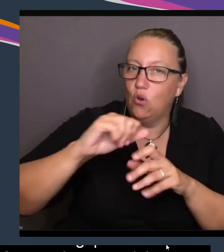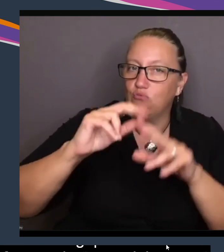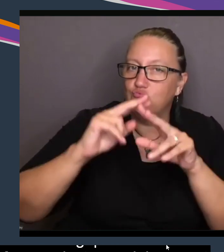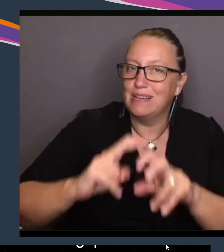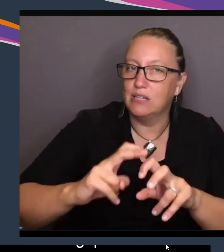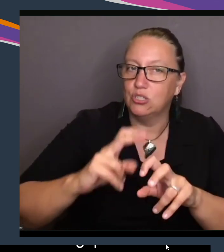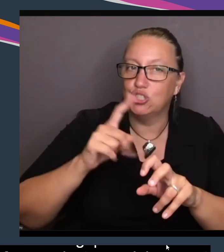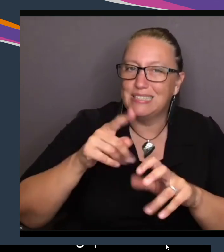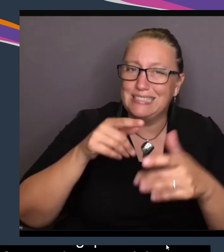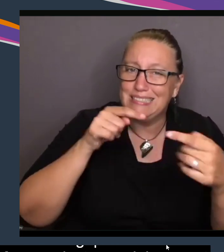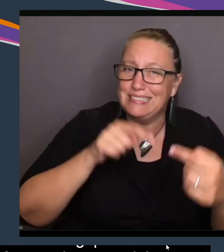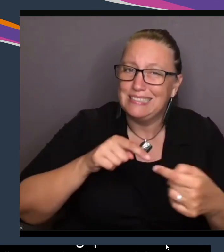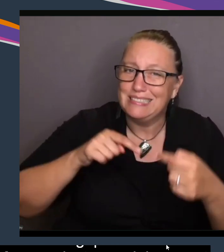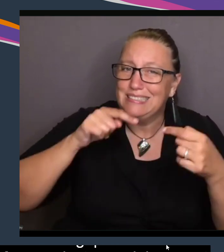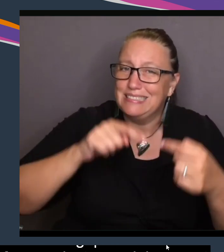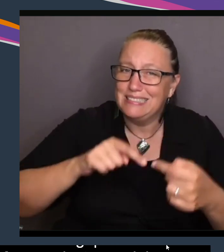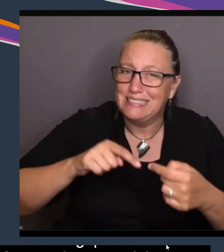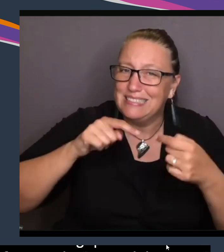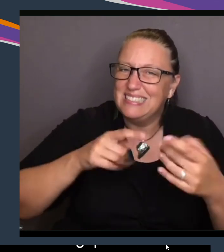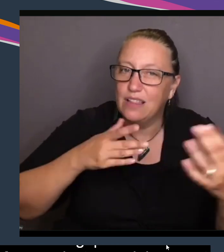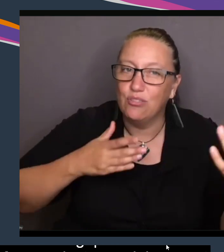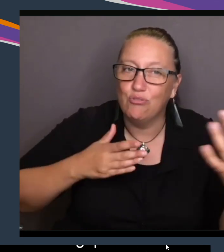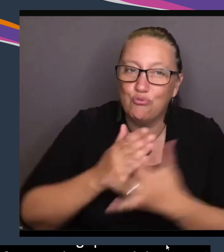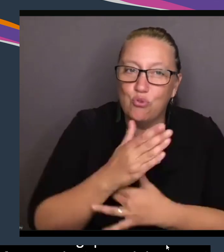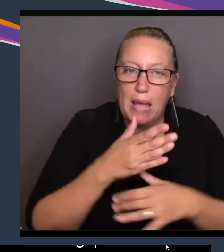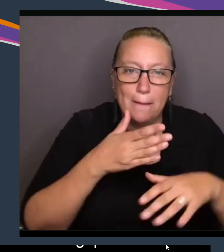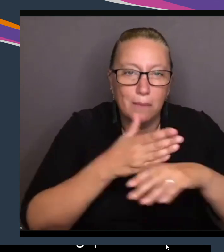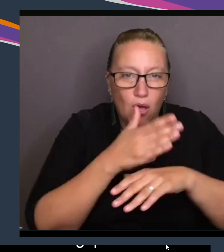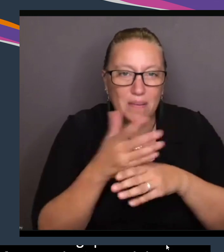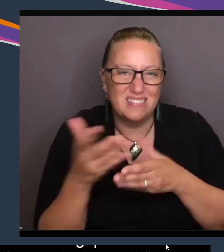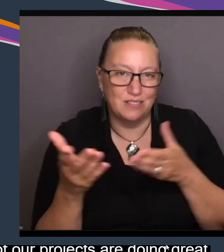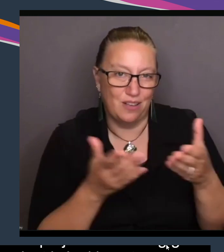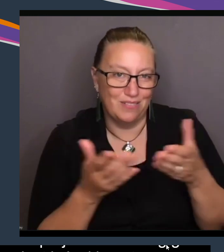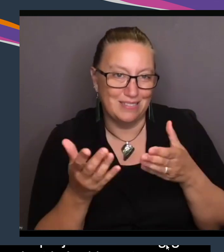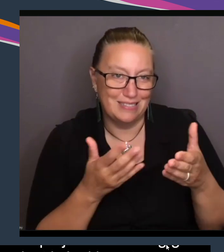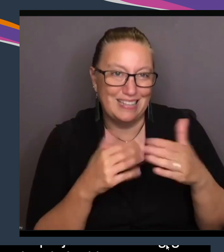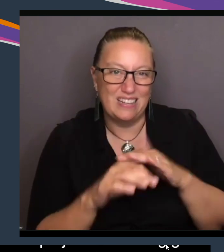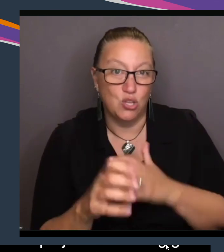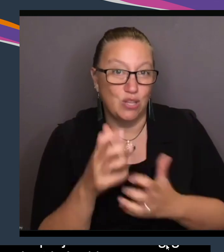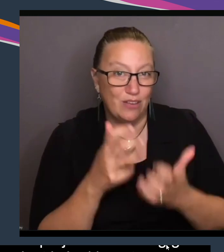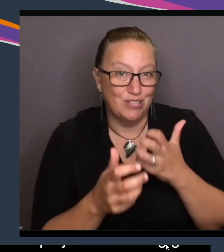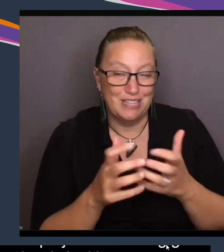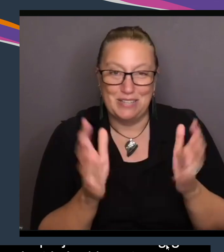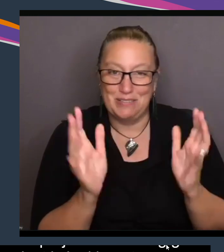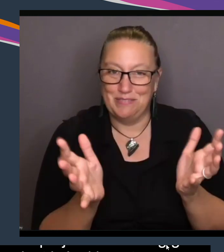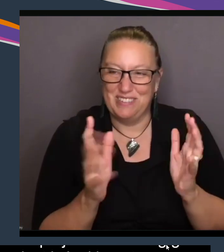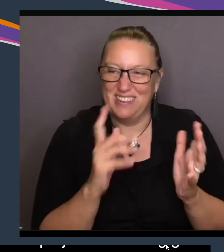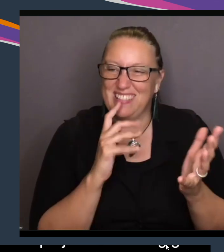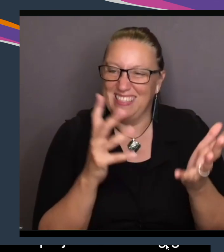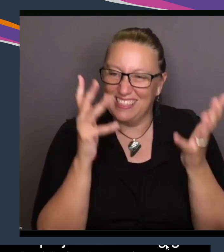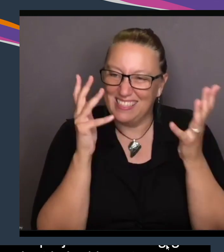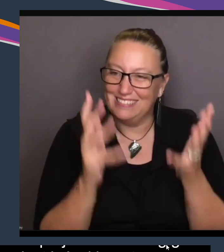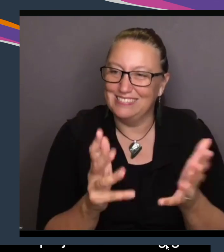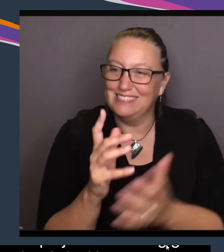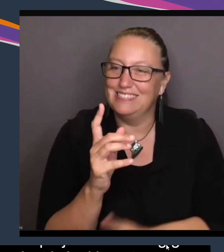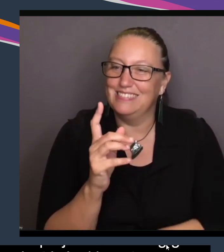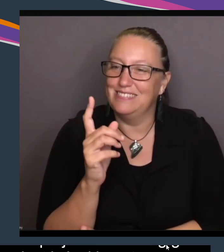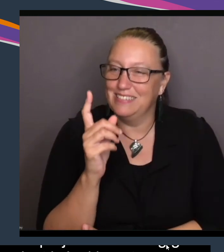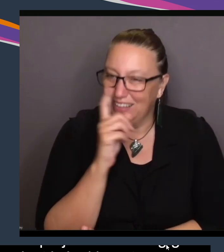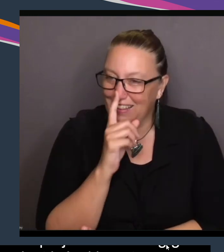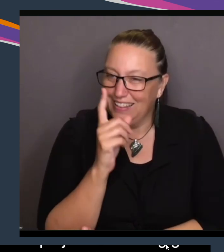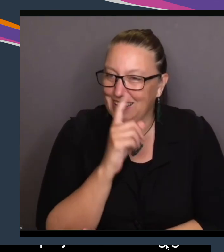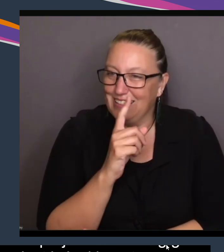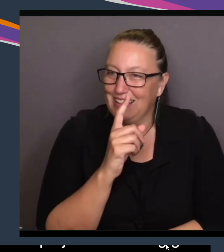battled the employment services in her university to get the co-researchers